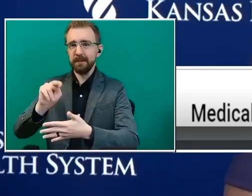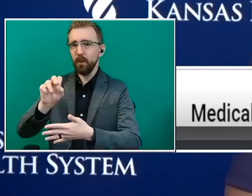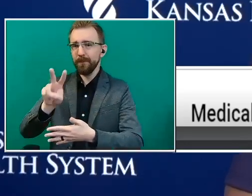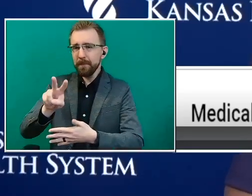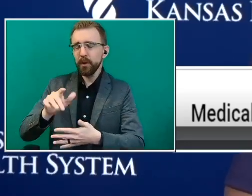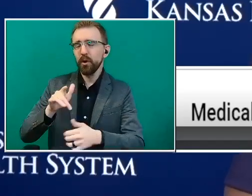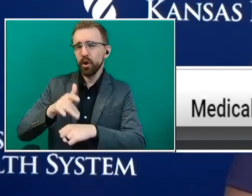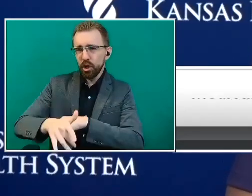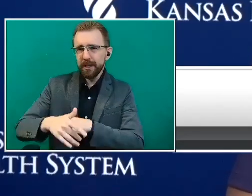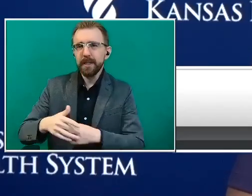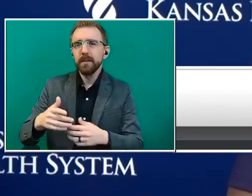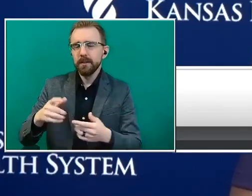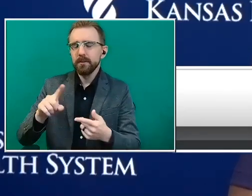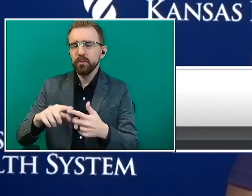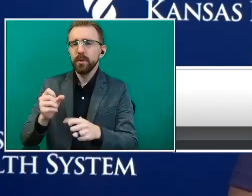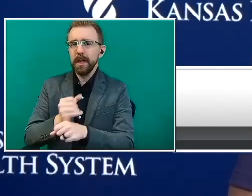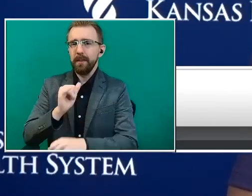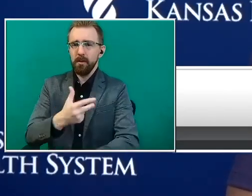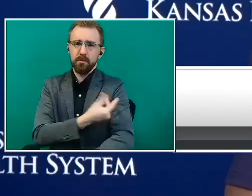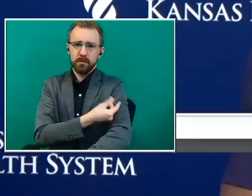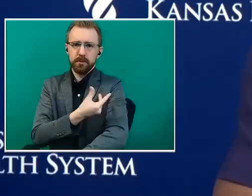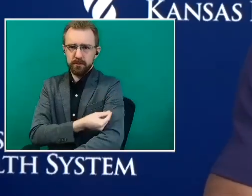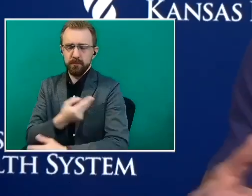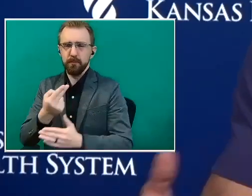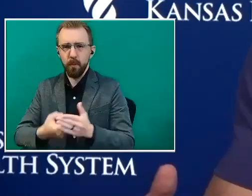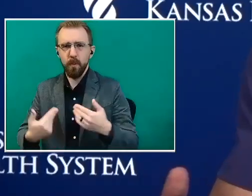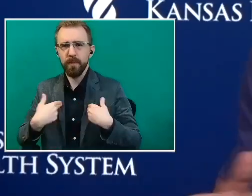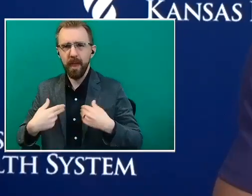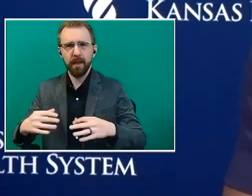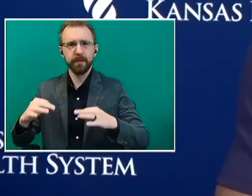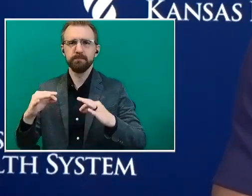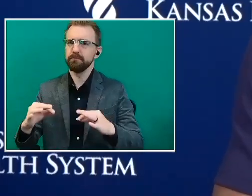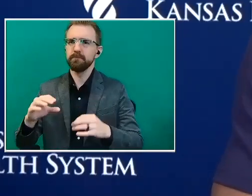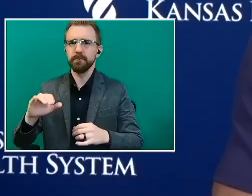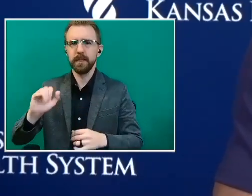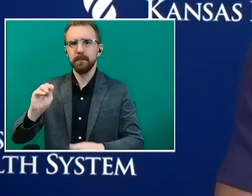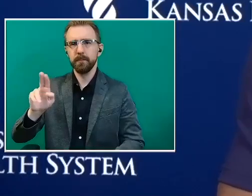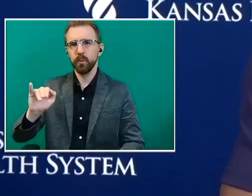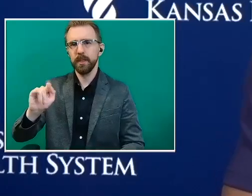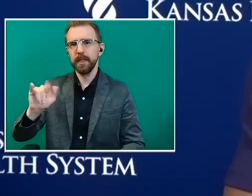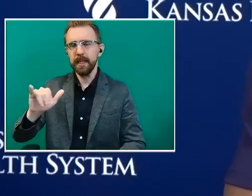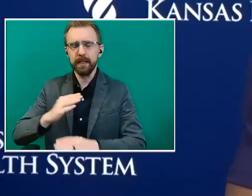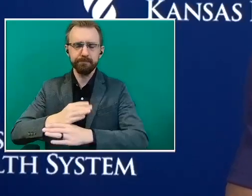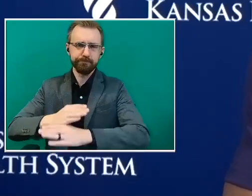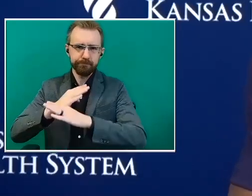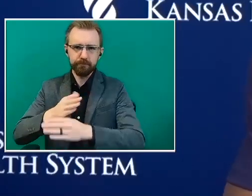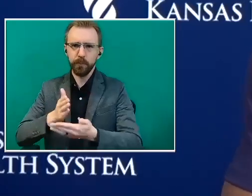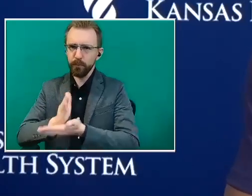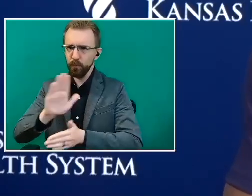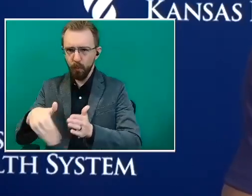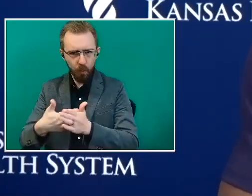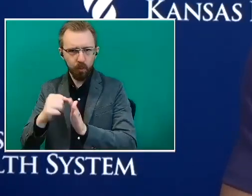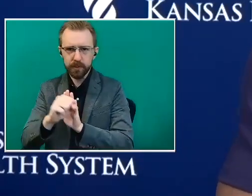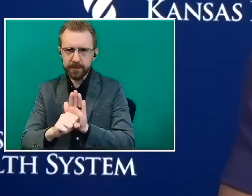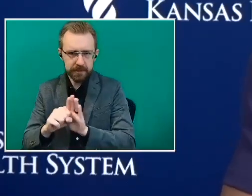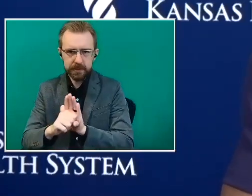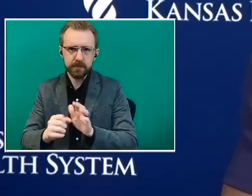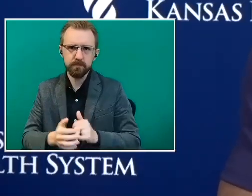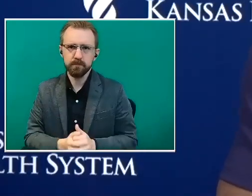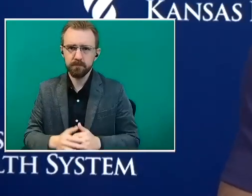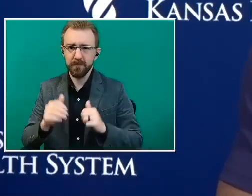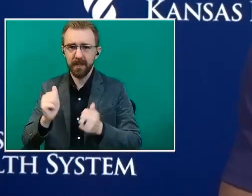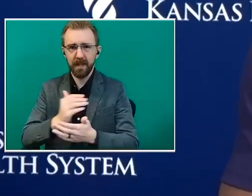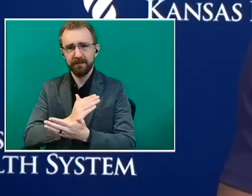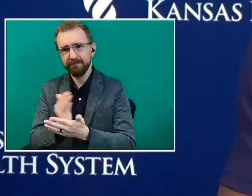have adequate optimal immunity through the whole of influenza season, which can go through March or April,